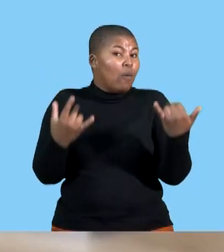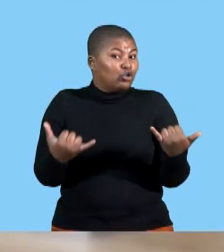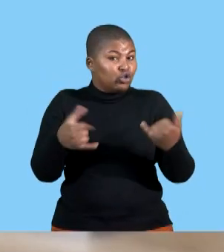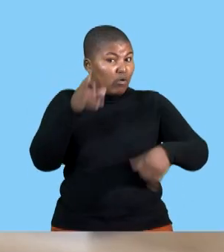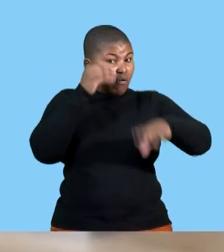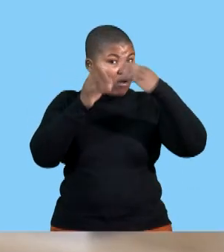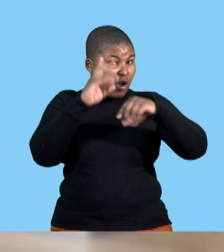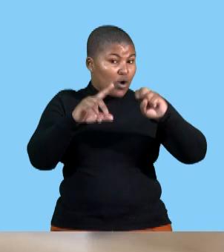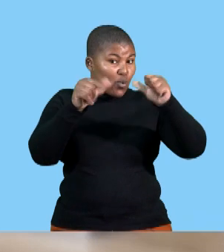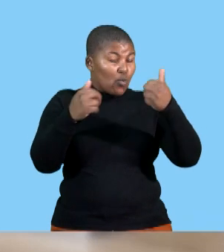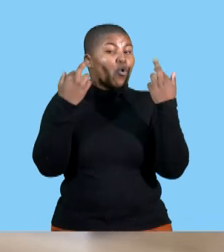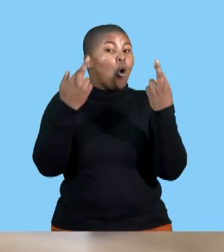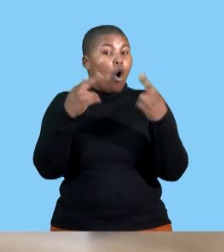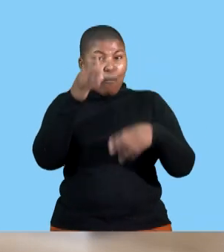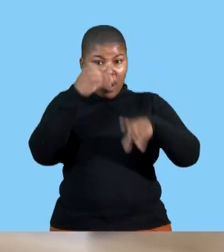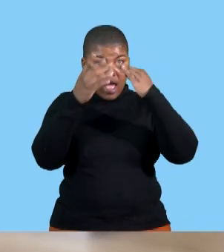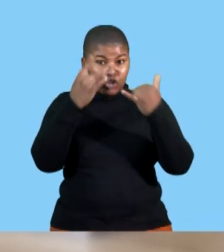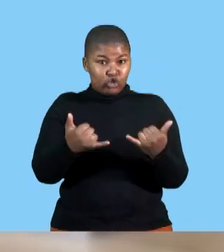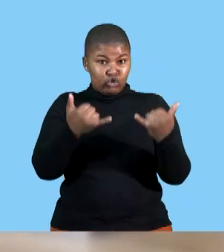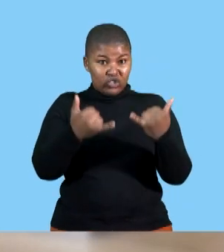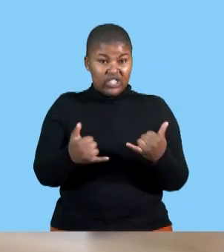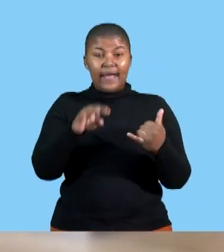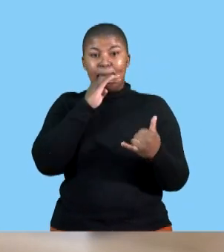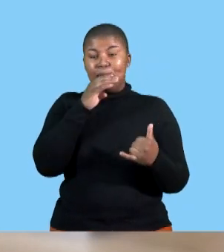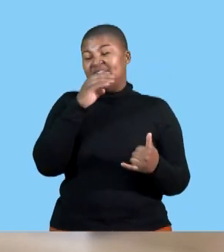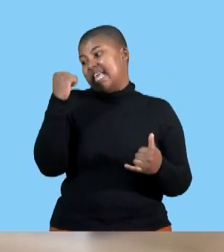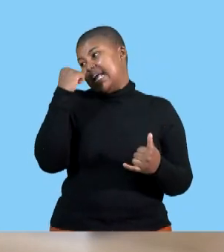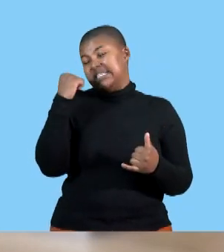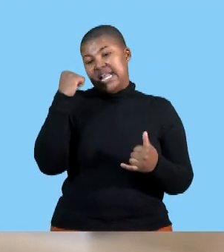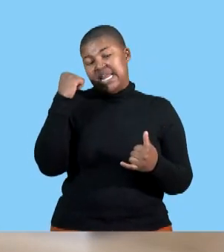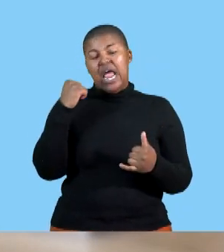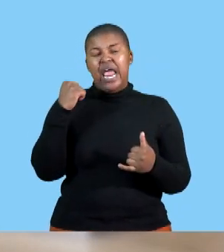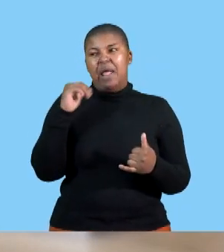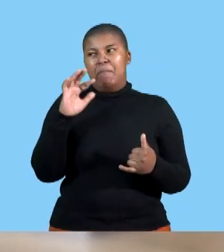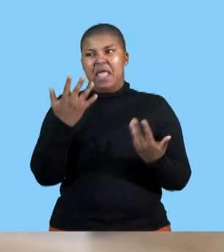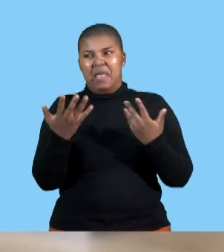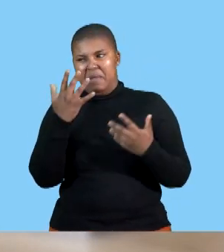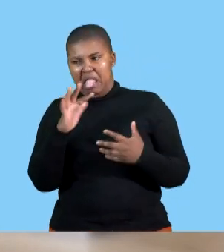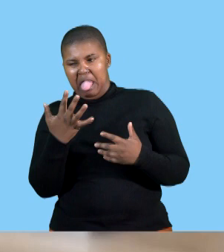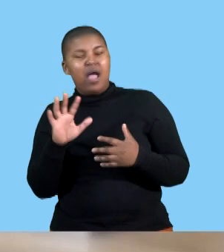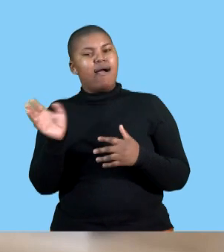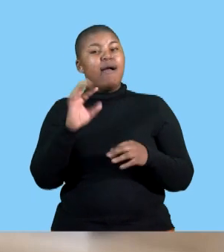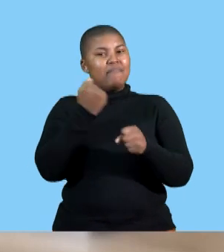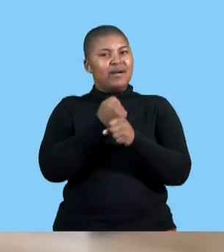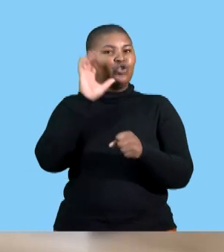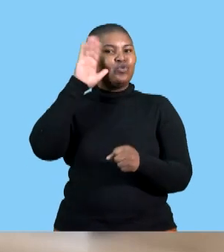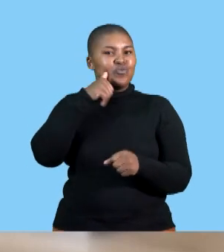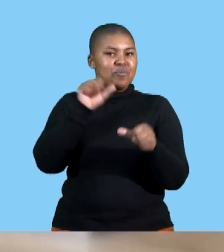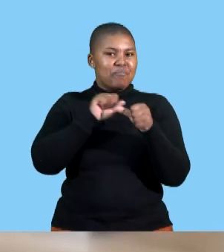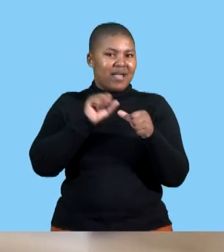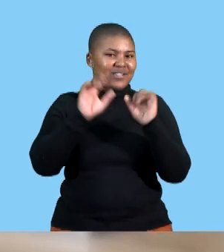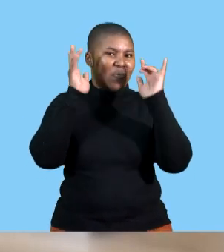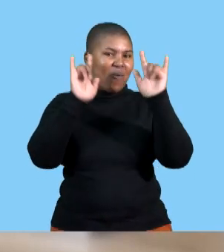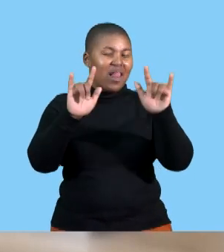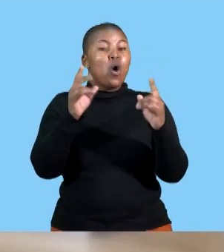was fruitful. And what you learned today does not nullify yesterday, but it does make tomorrow